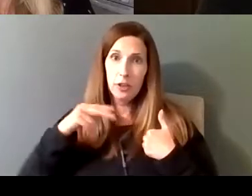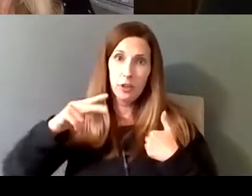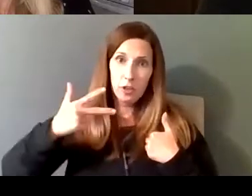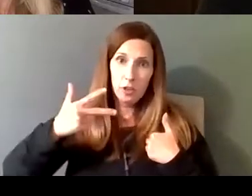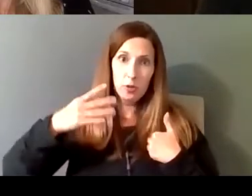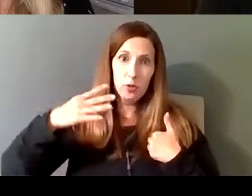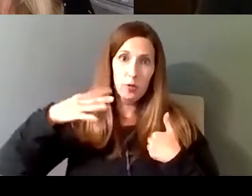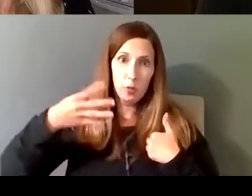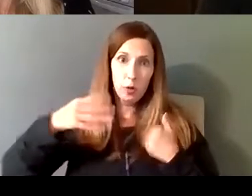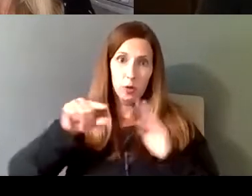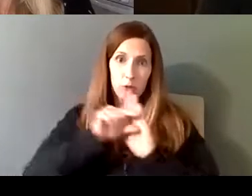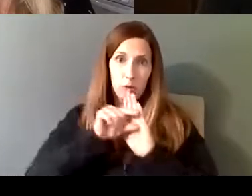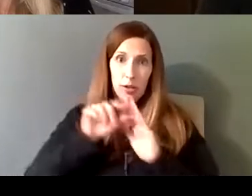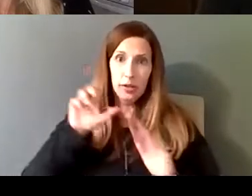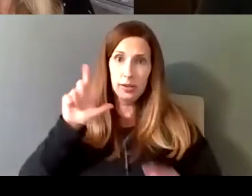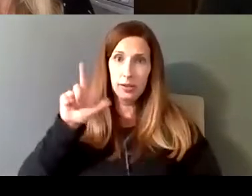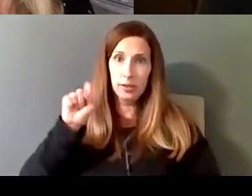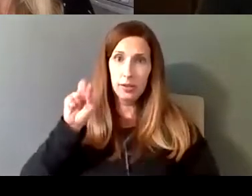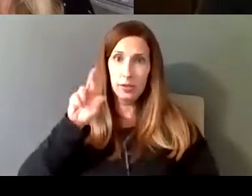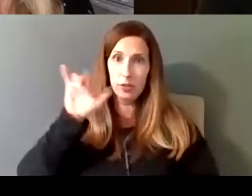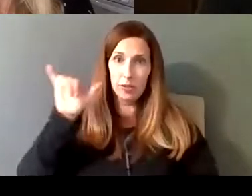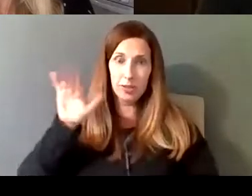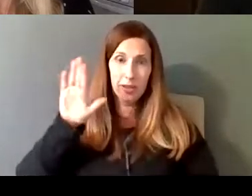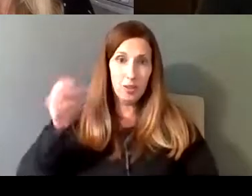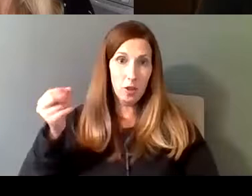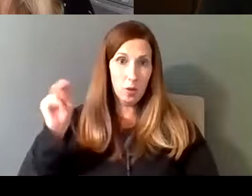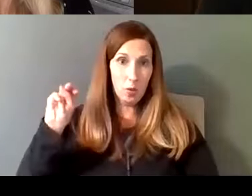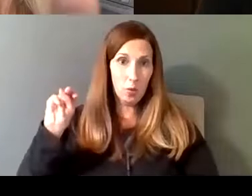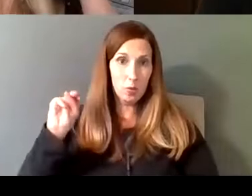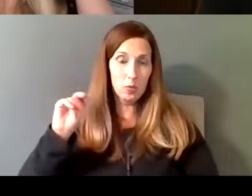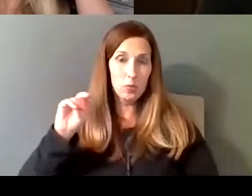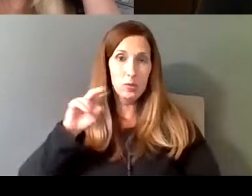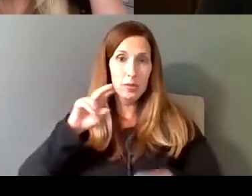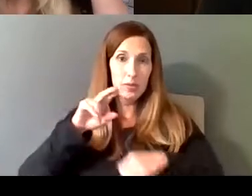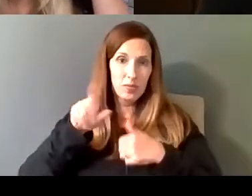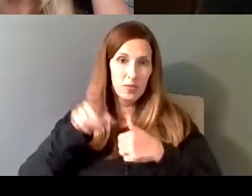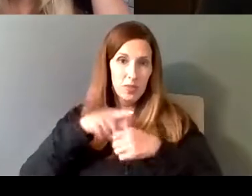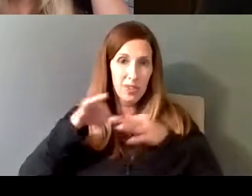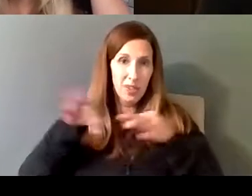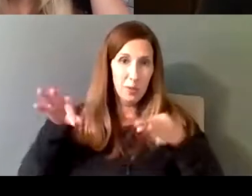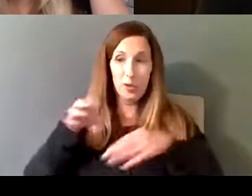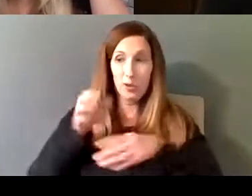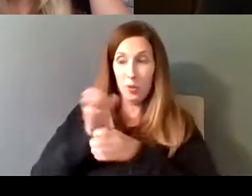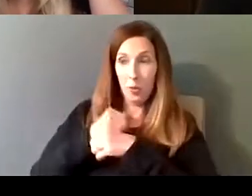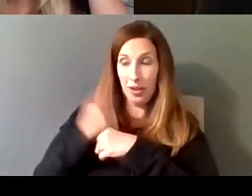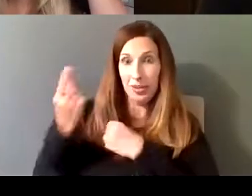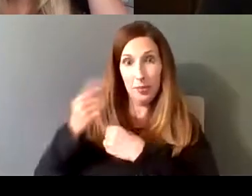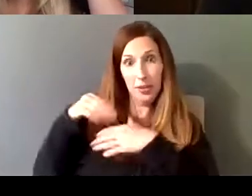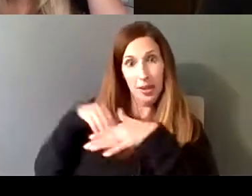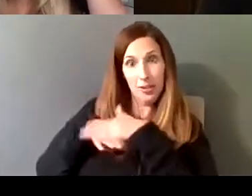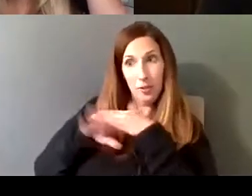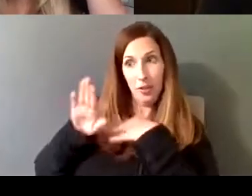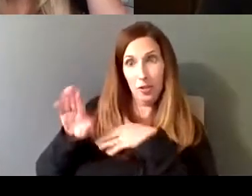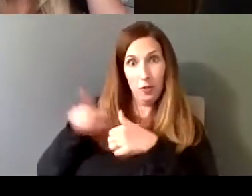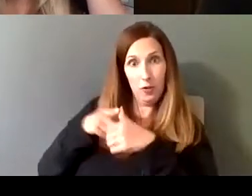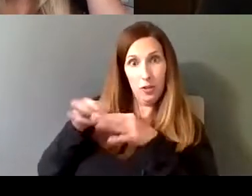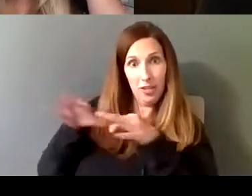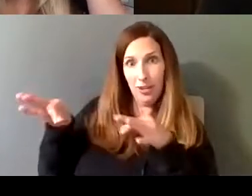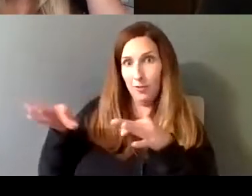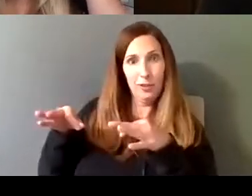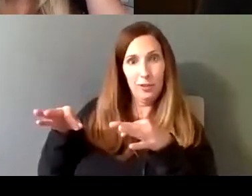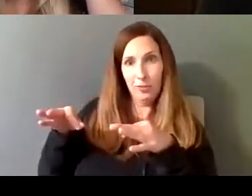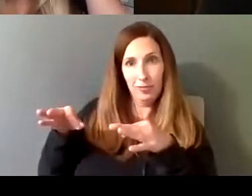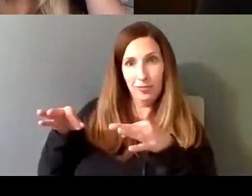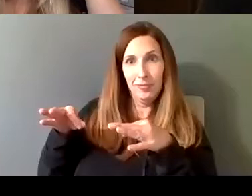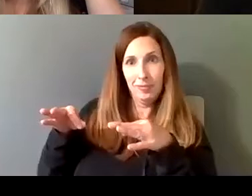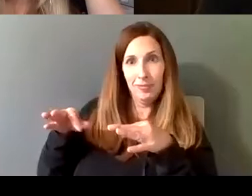grade literacy level in their own native language. So then, making something accessible to them in their own language, their own native language, is obviously the